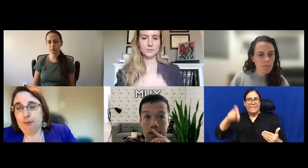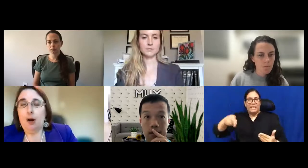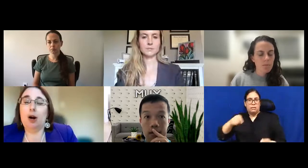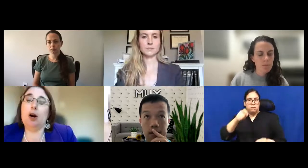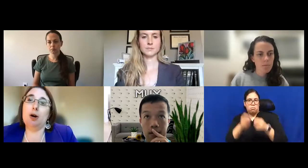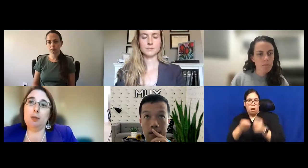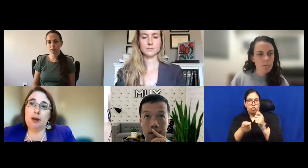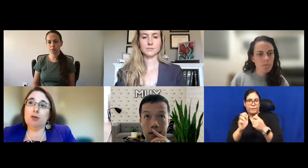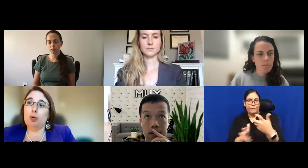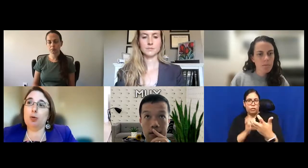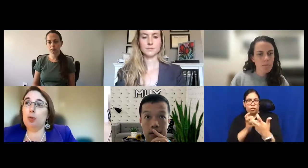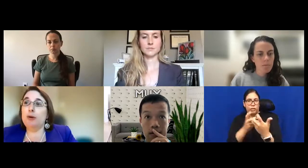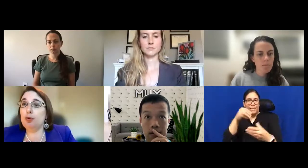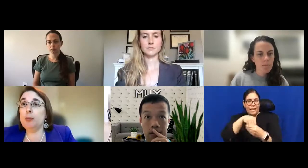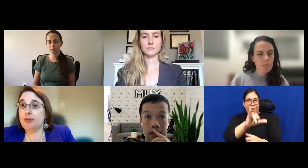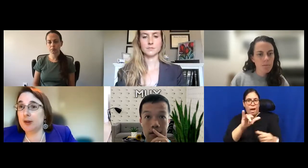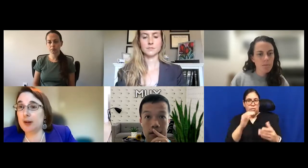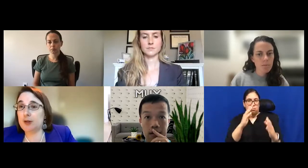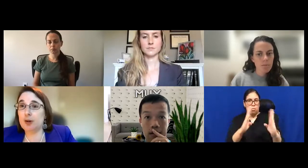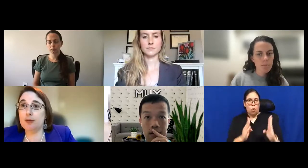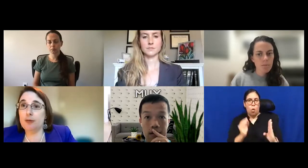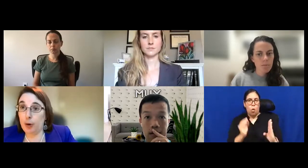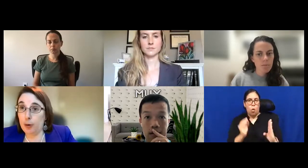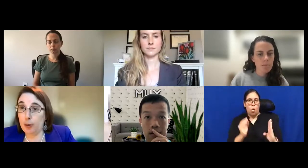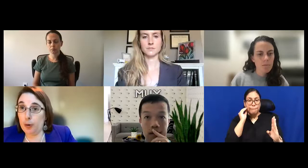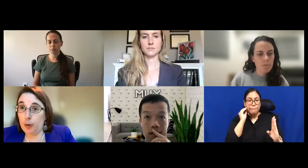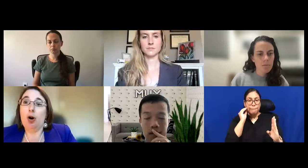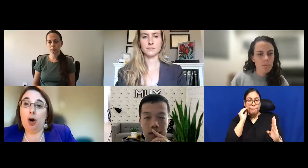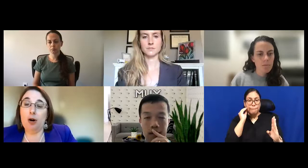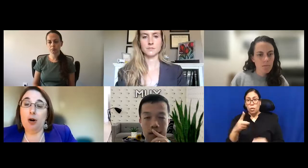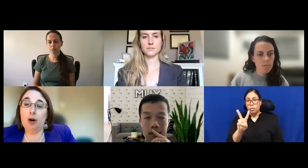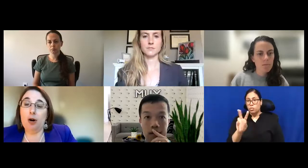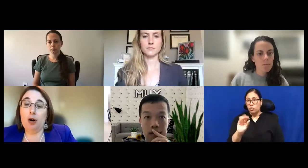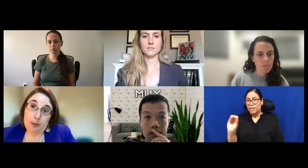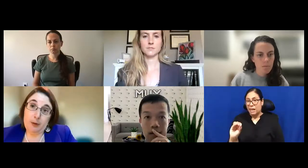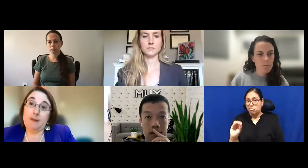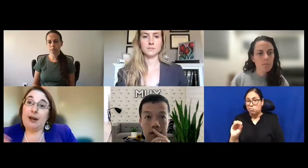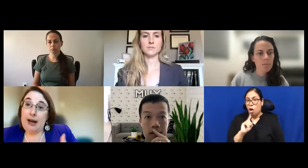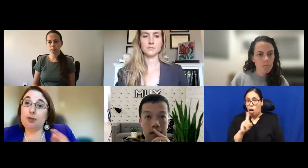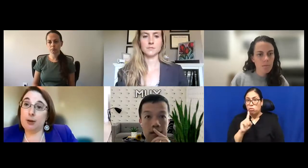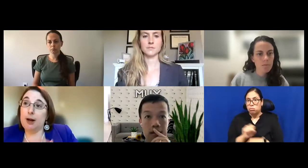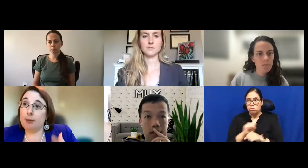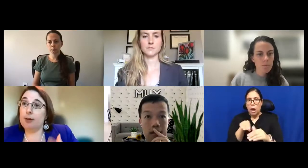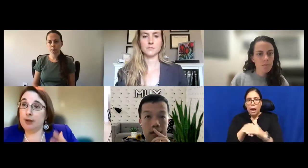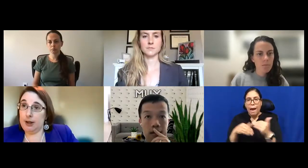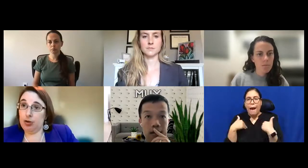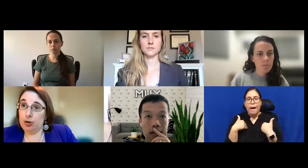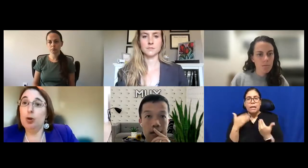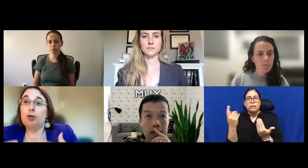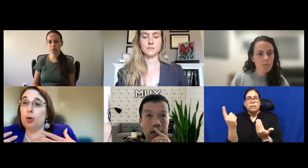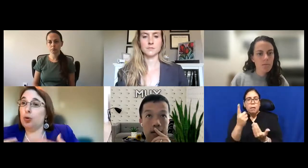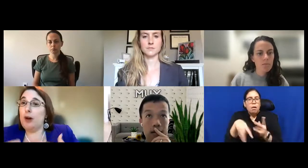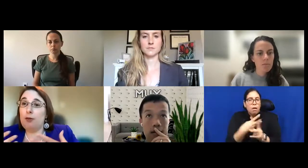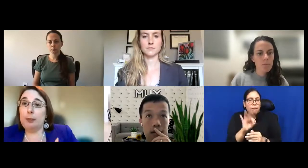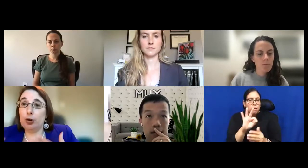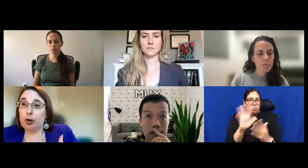home. And so only 2% of homes are accessible, meaning they have some kind of modification.